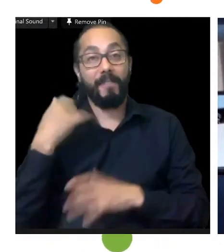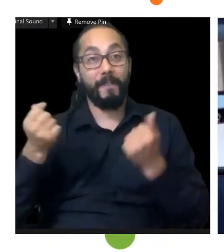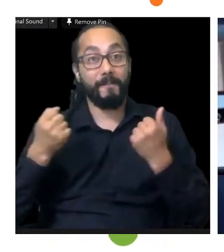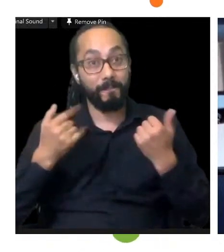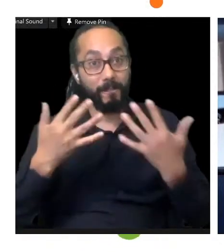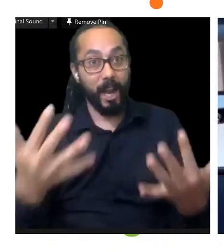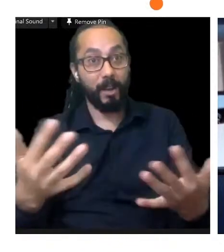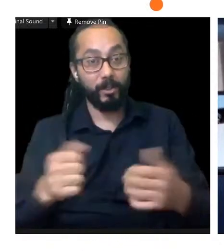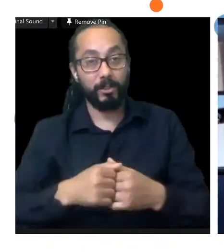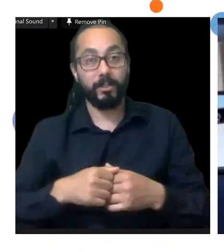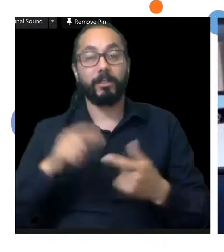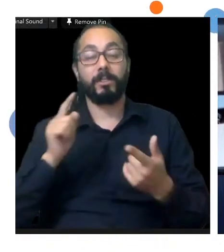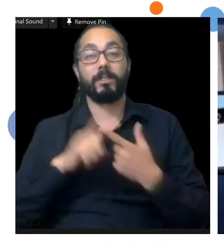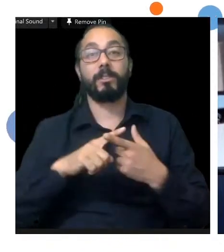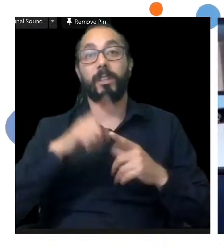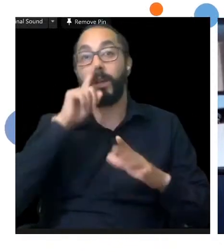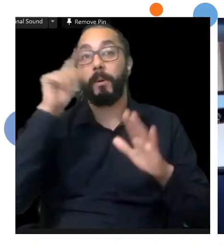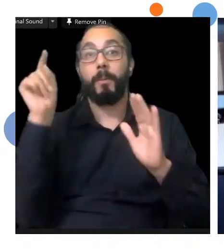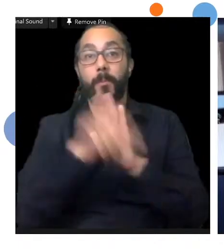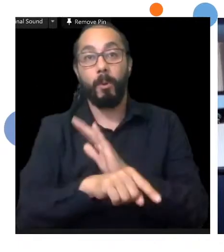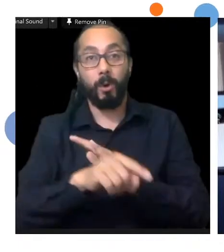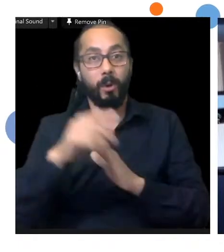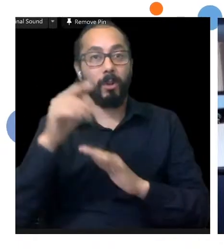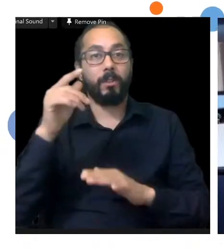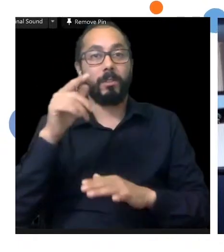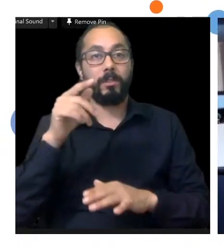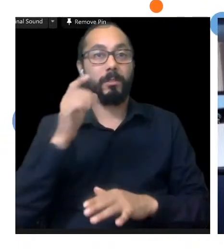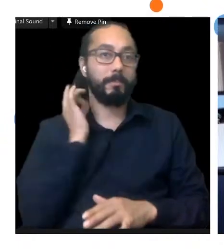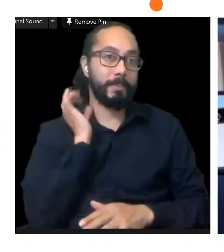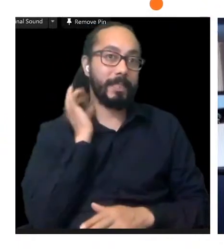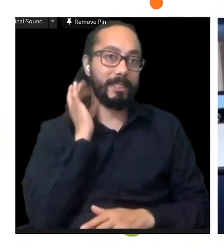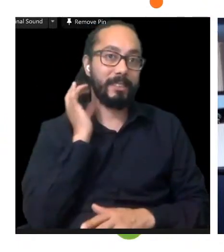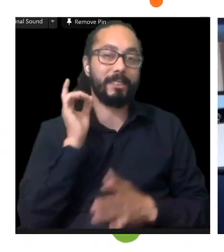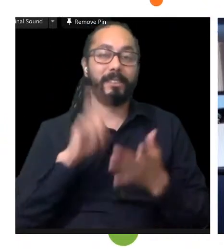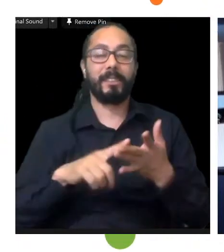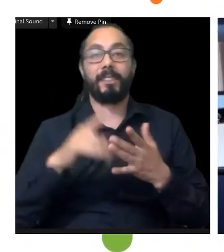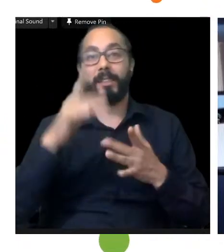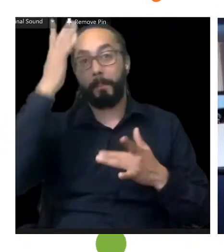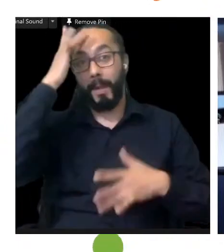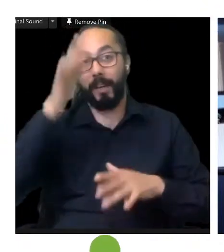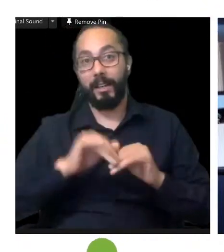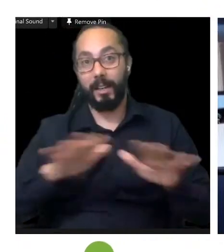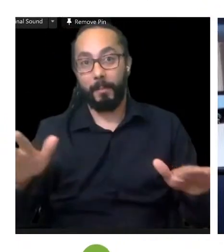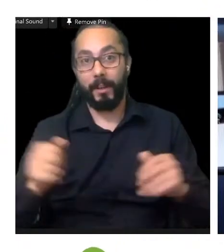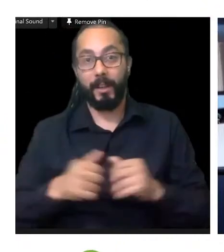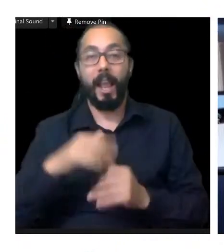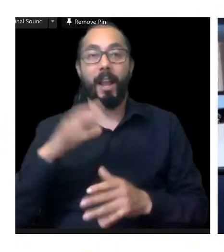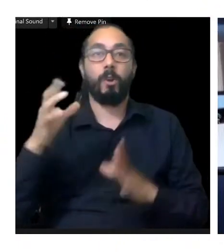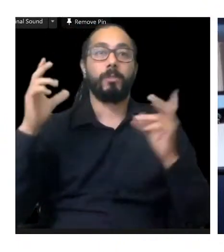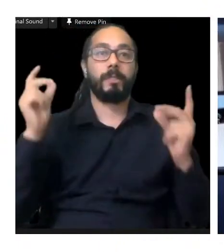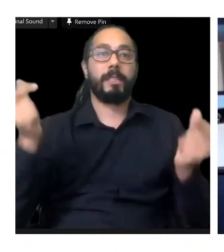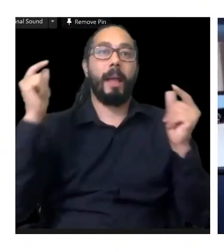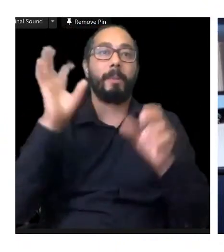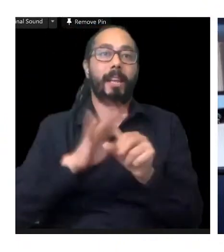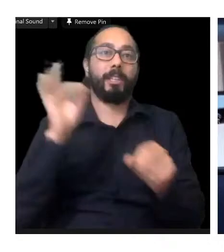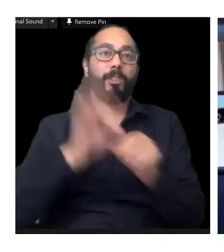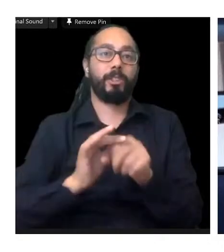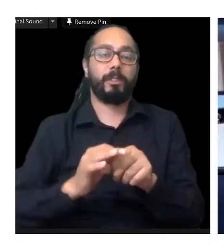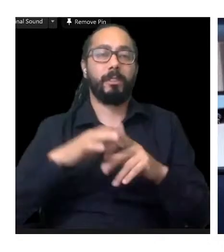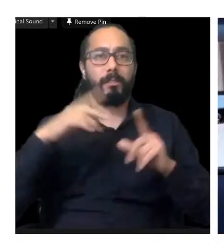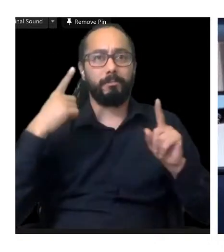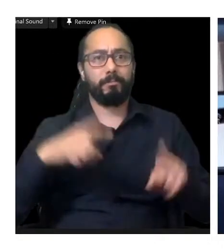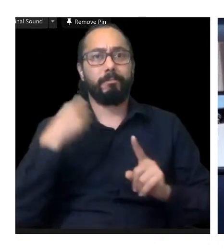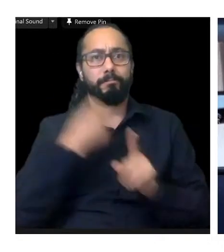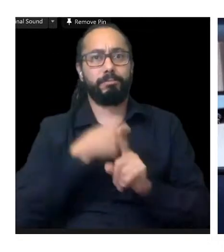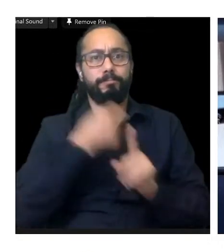infestation, and now a snap election. But I will remain optimistic in that I think people are still willing to come back immediately, which